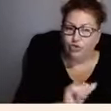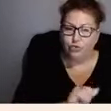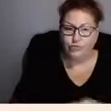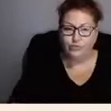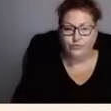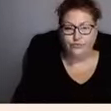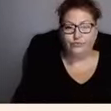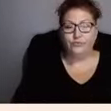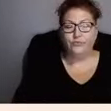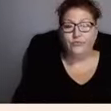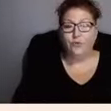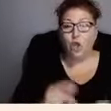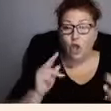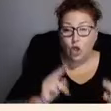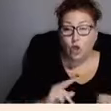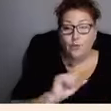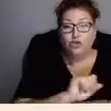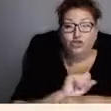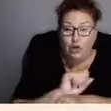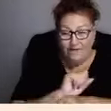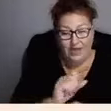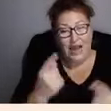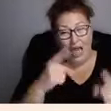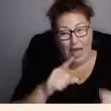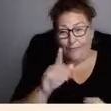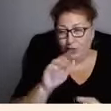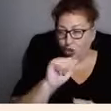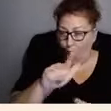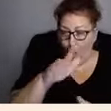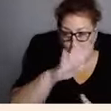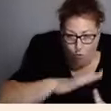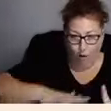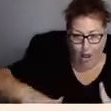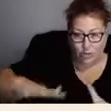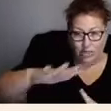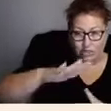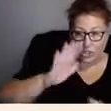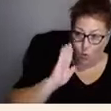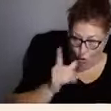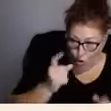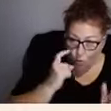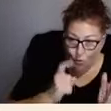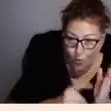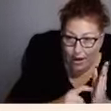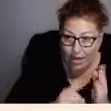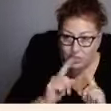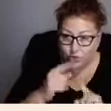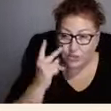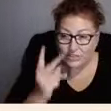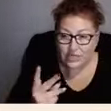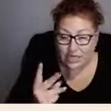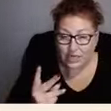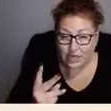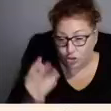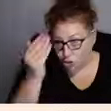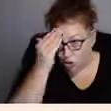Human trafficking is happening all around us. Will you recognize it when you see it? To learn more, visit